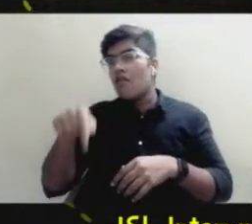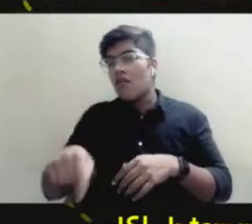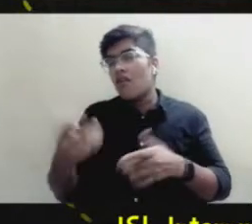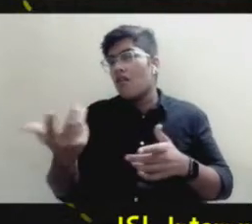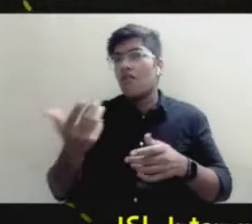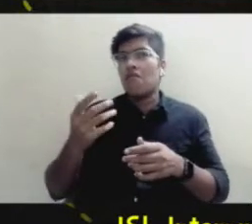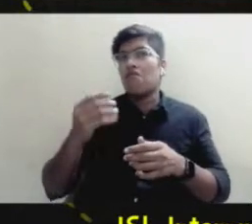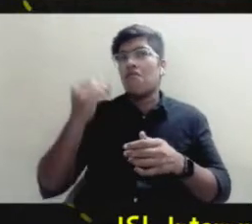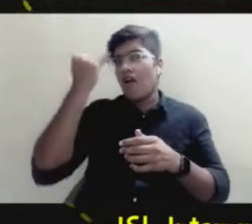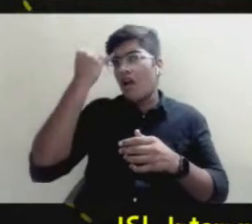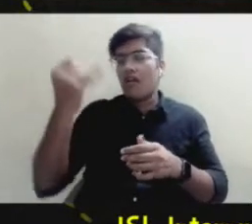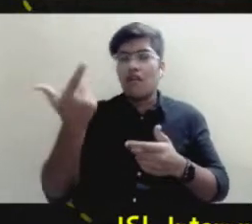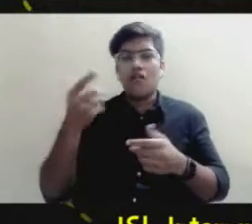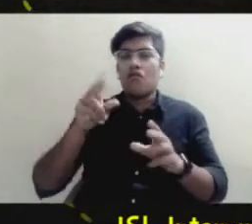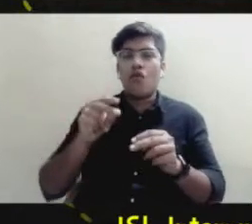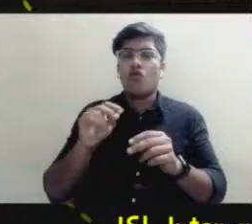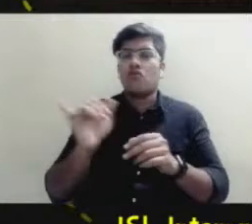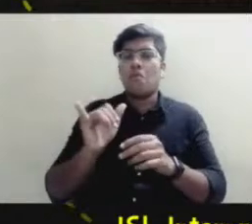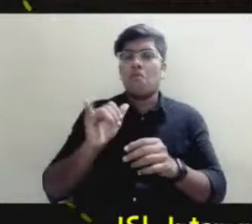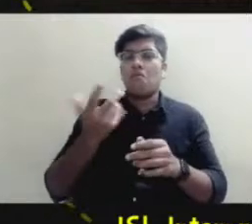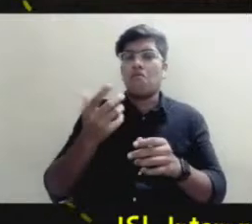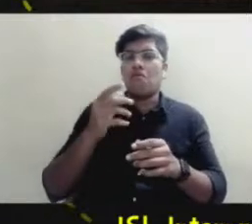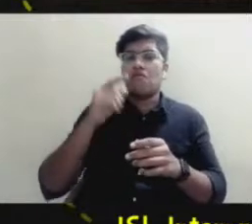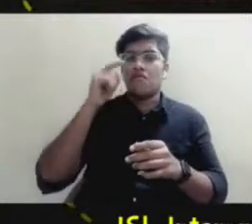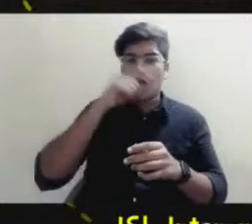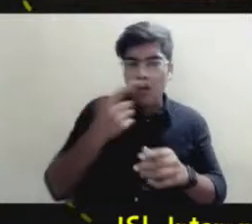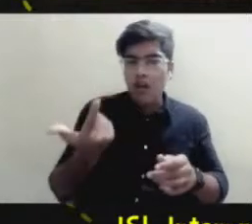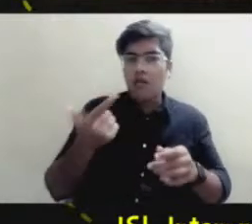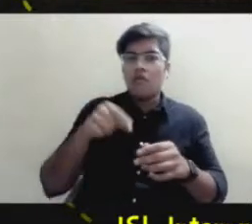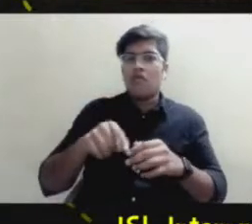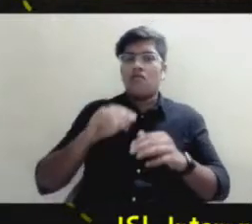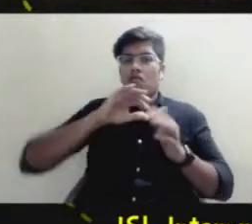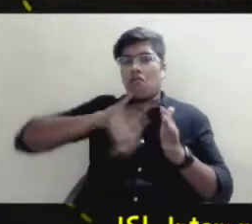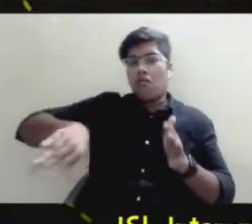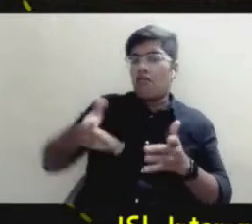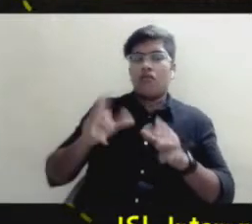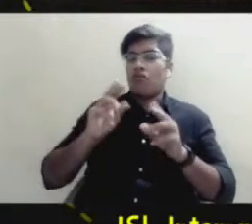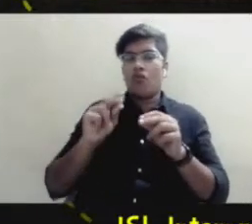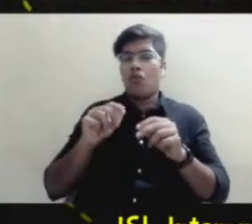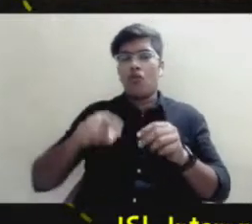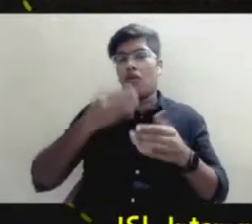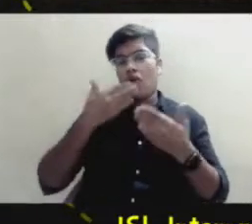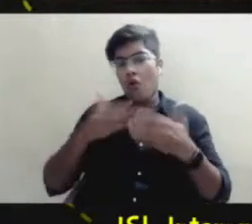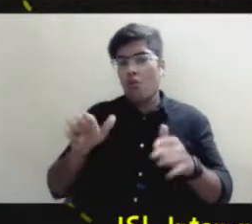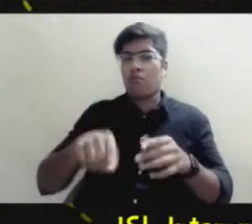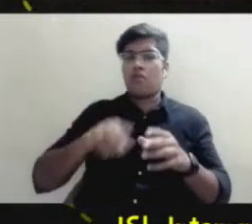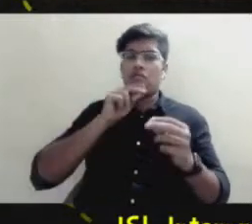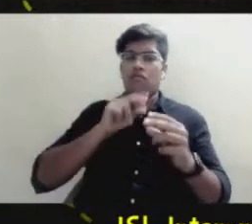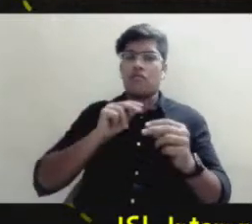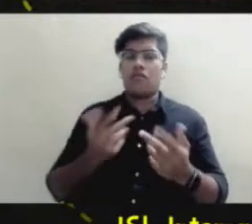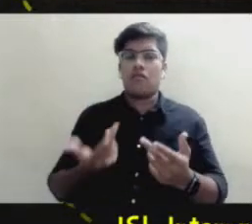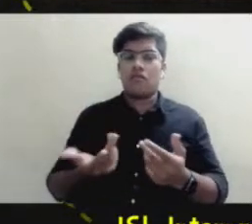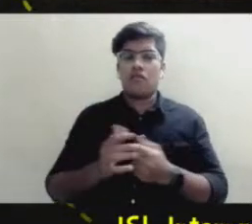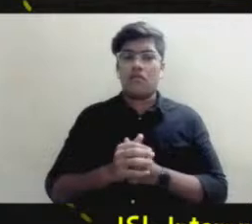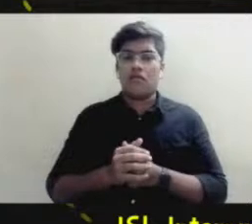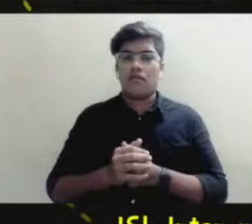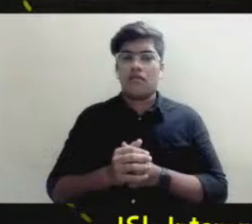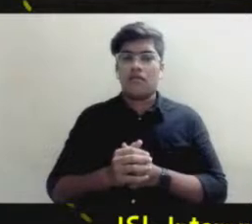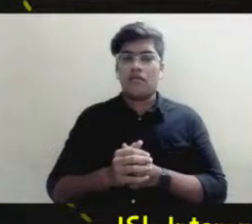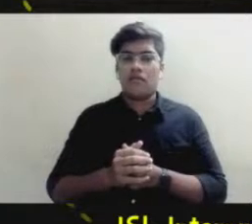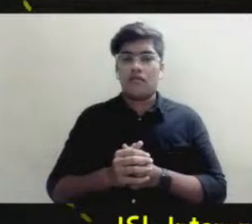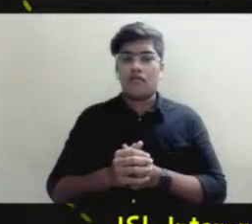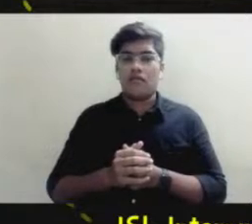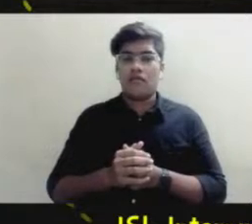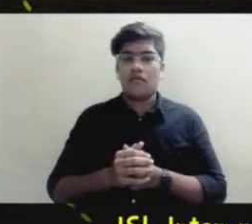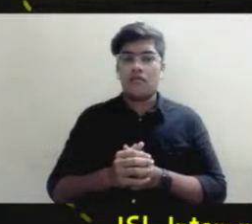about. It's not considered something that should be swept under the carpet. Or even categorized in that way, right? Because it's